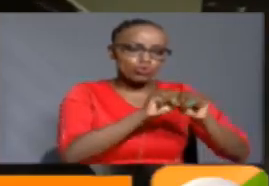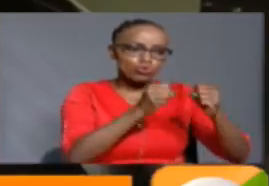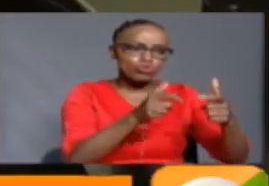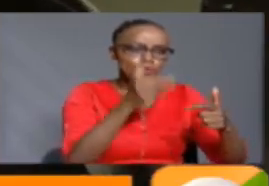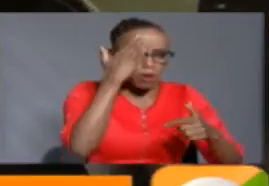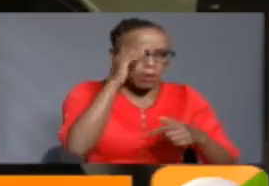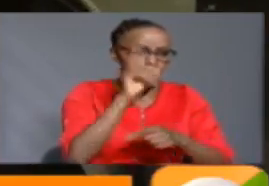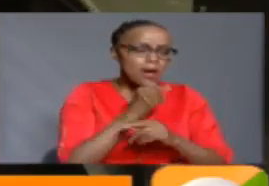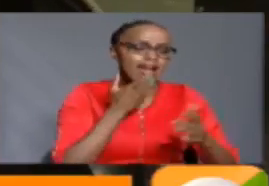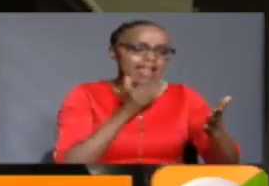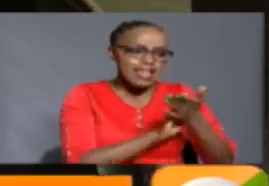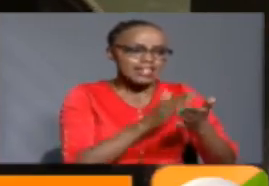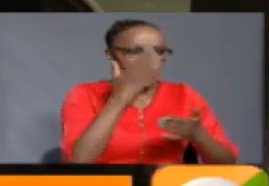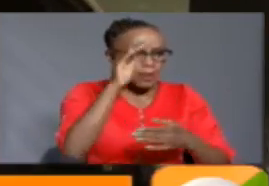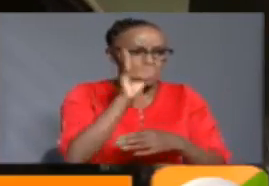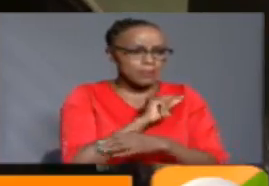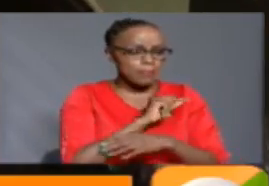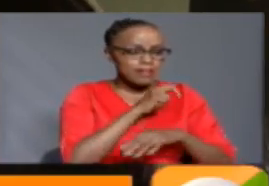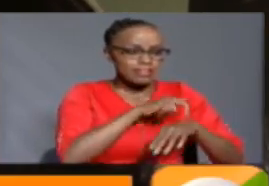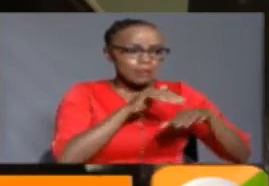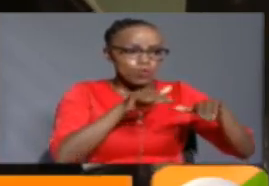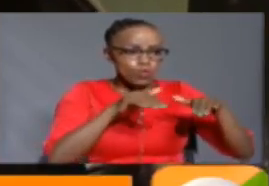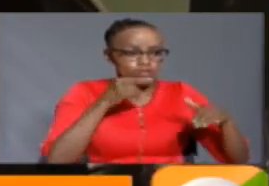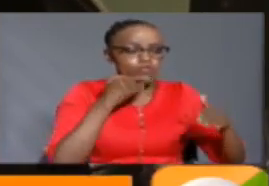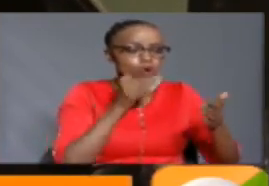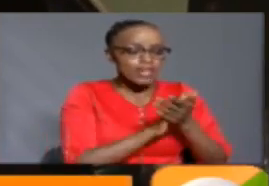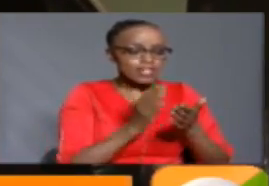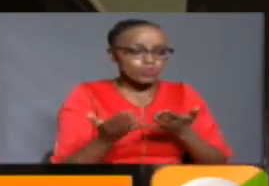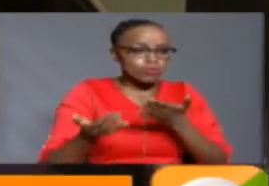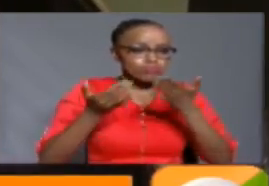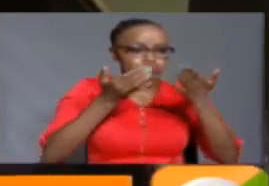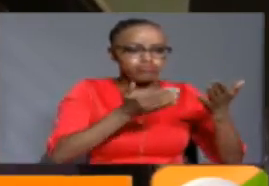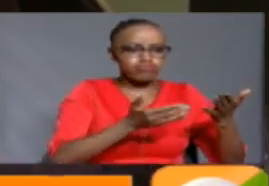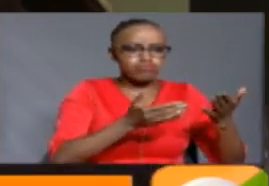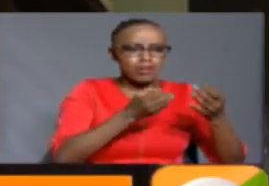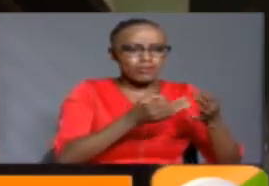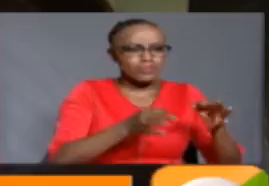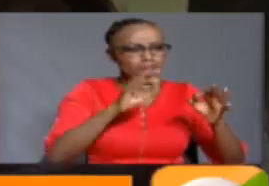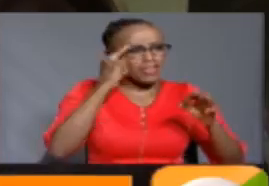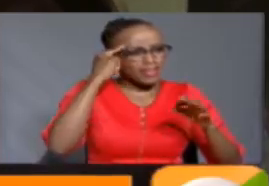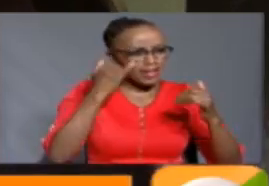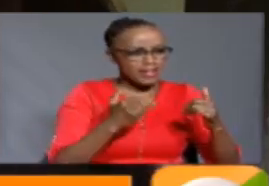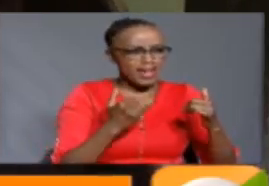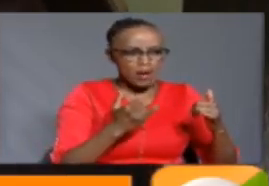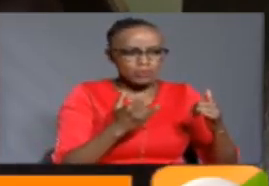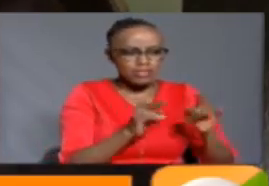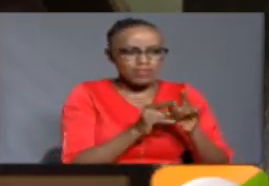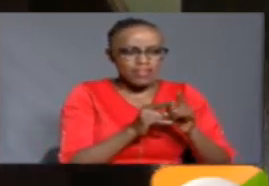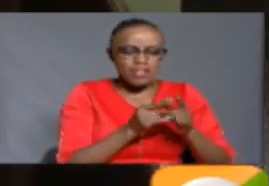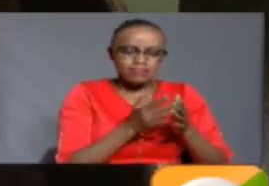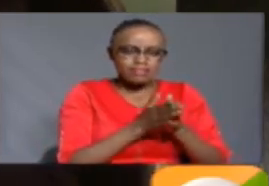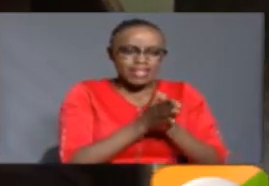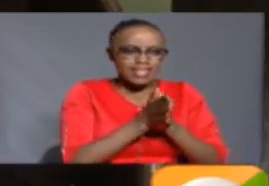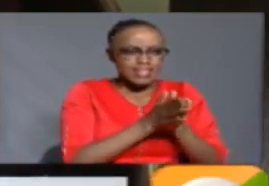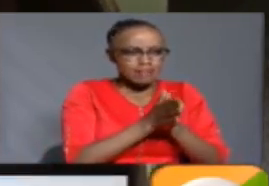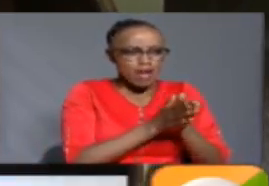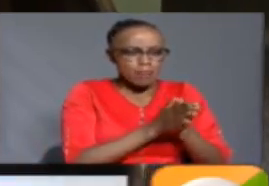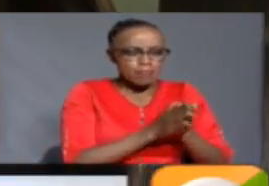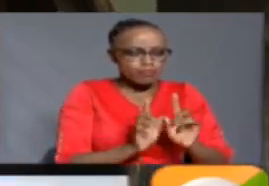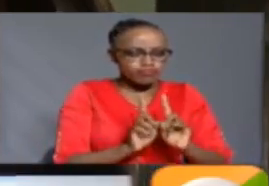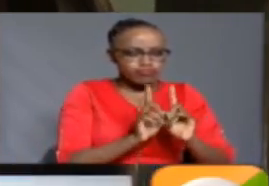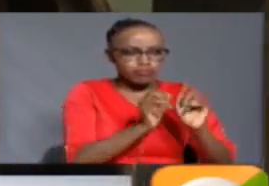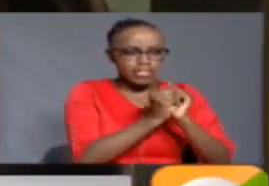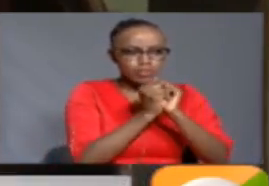you are aware of the letter, even as you wait for the letter to be delivered, I think nowadays in the spirit of moving together, at